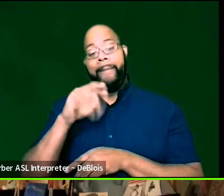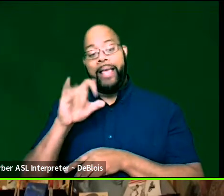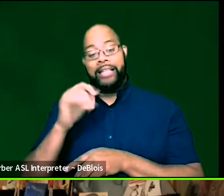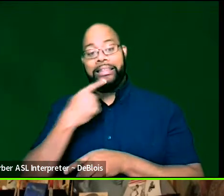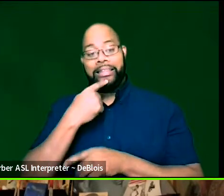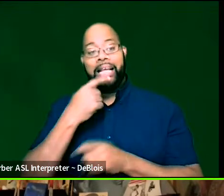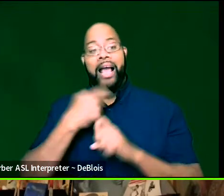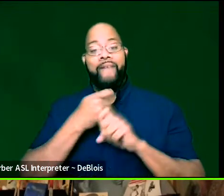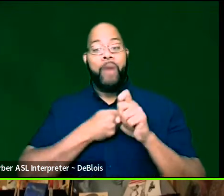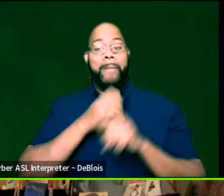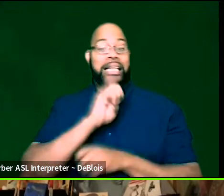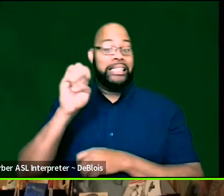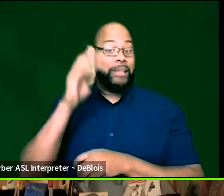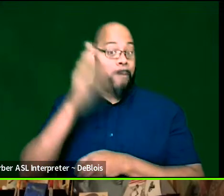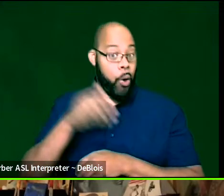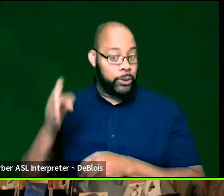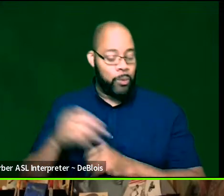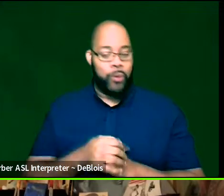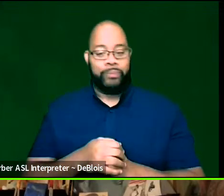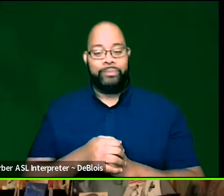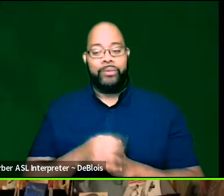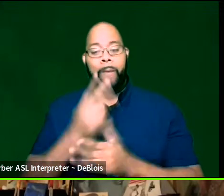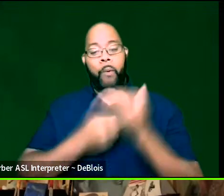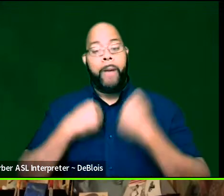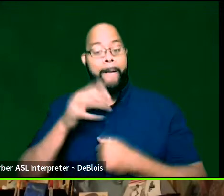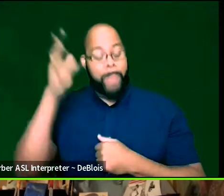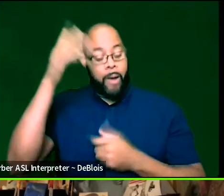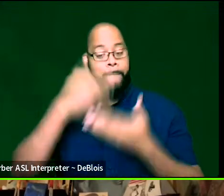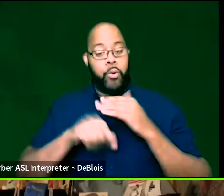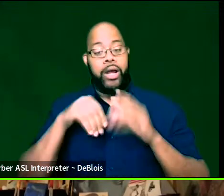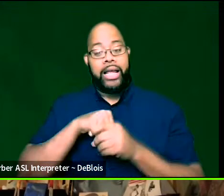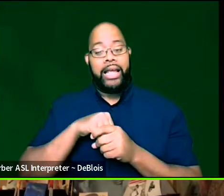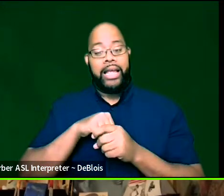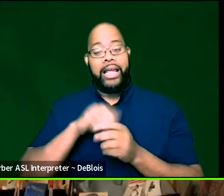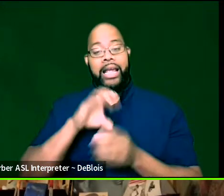boy from East Baltimore, and both of my parents were born in the